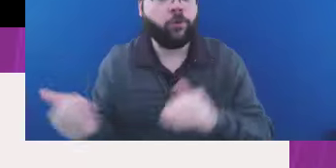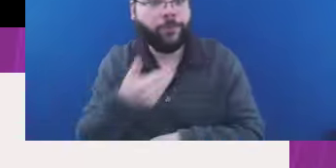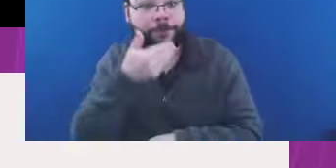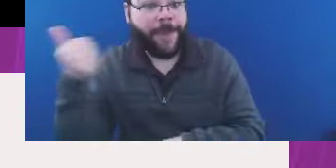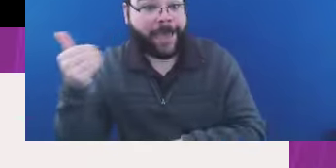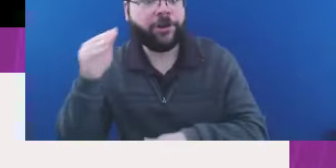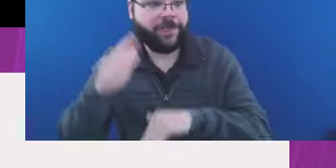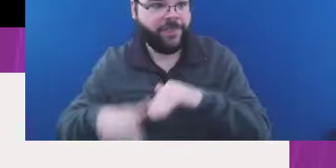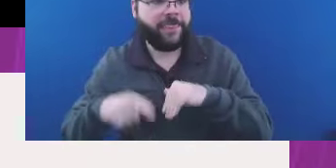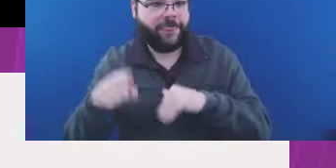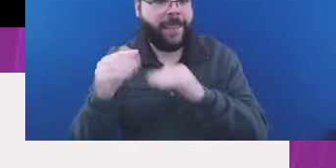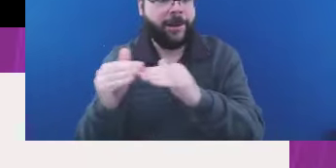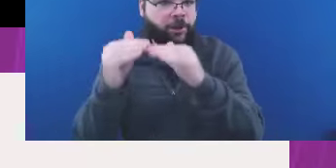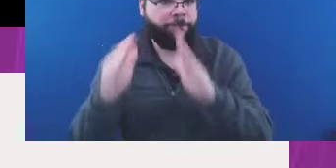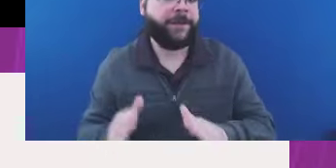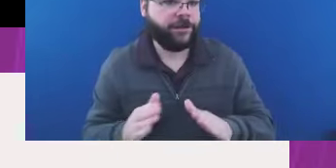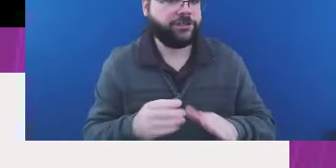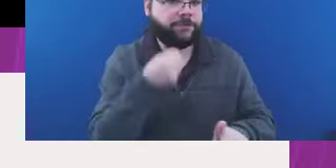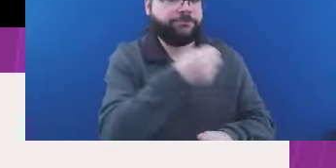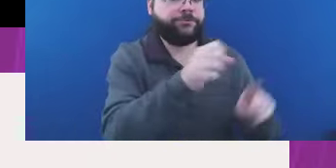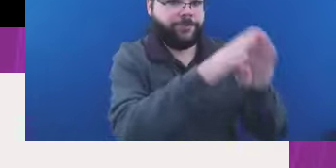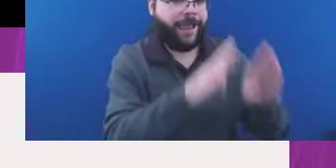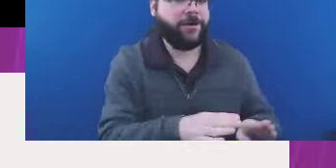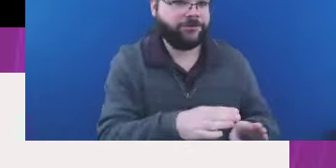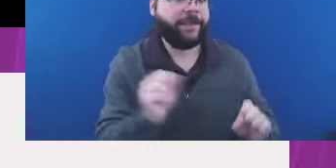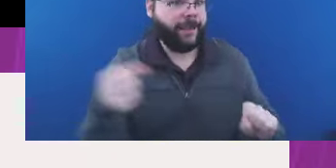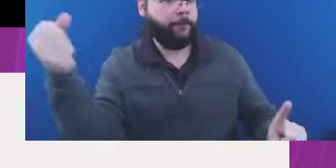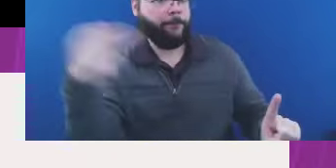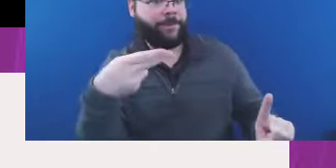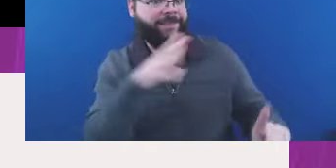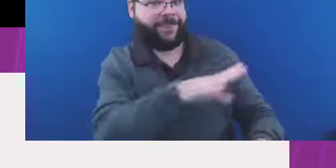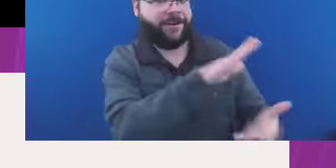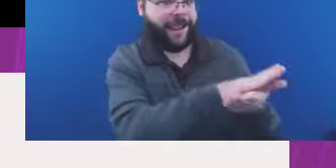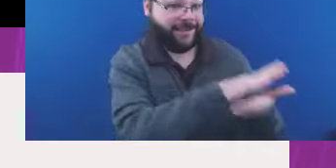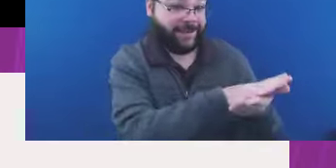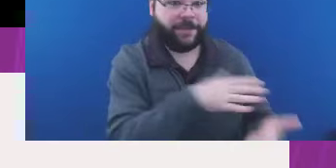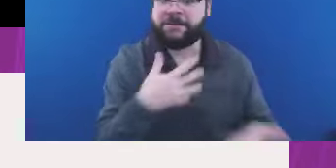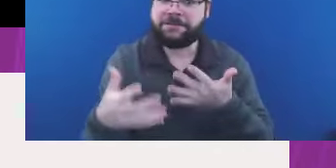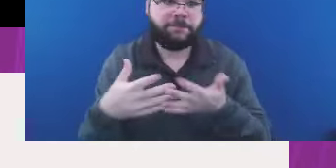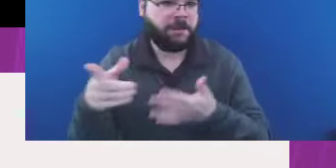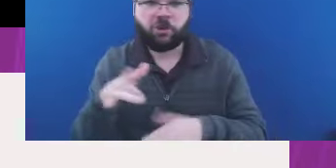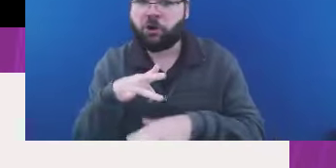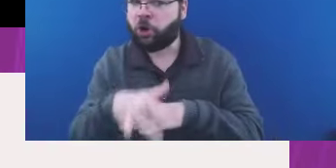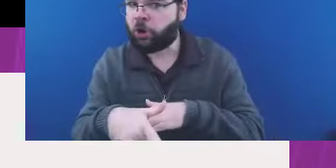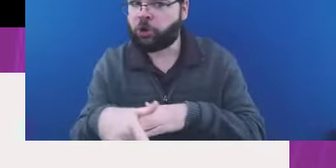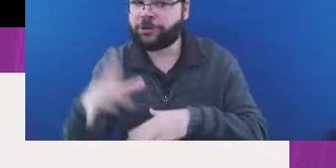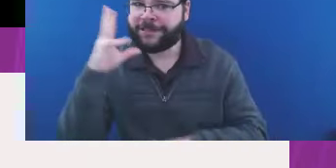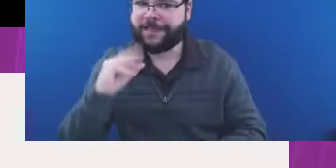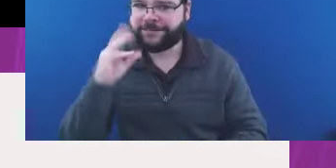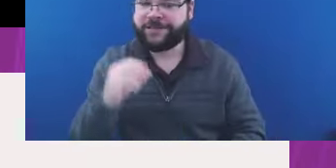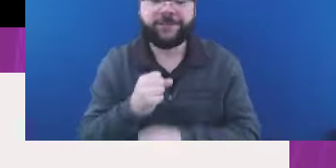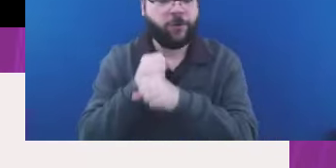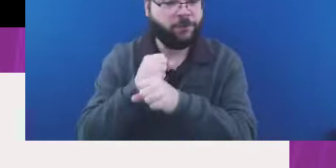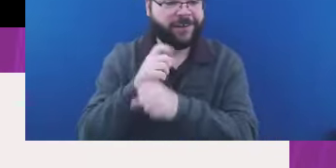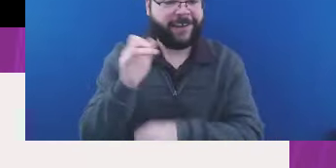their housed peers later in life academically, despite that early experience. And those protective factors we